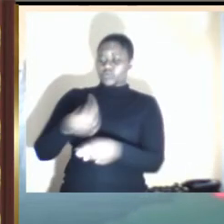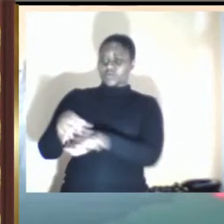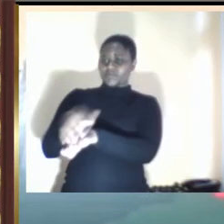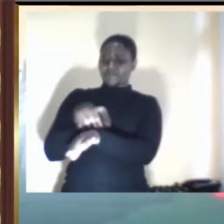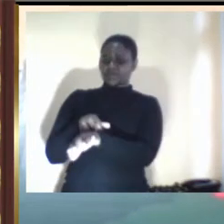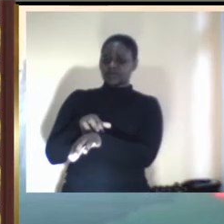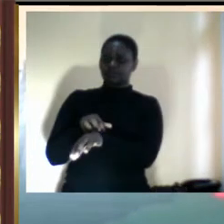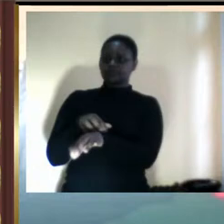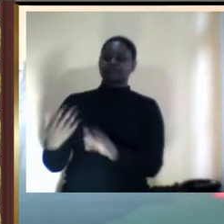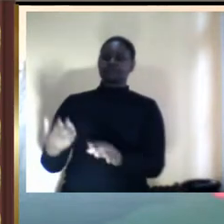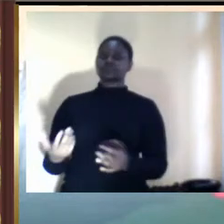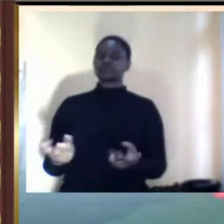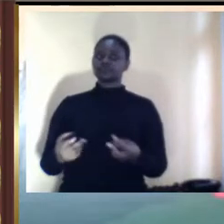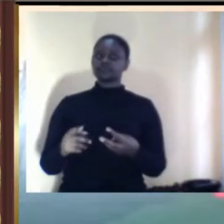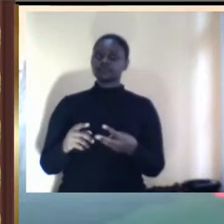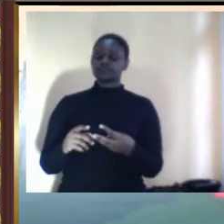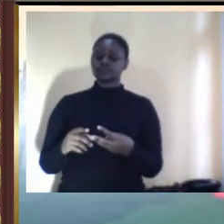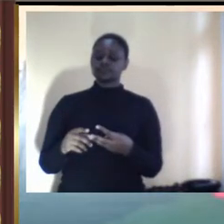experimental learner.